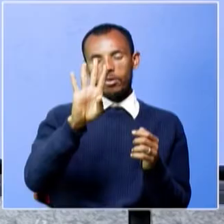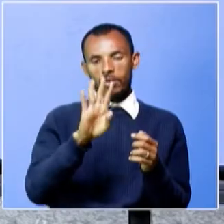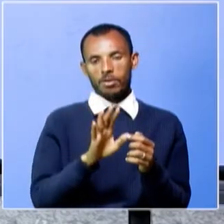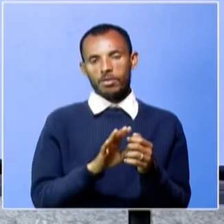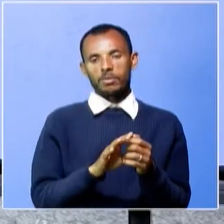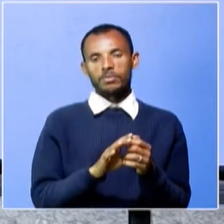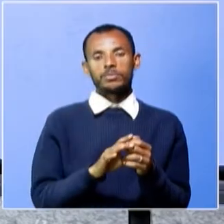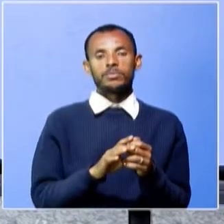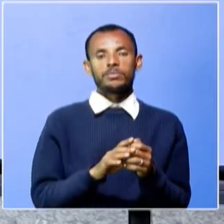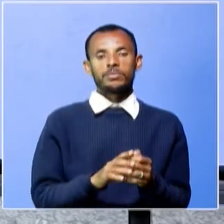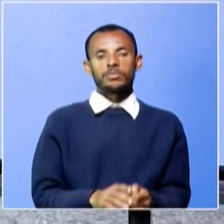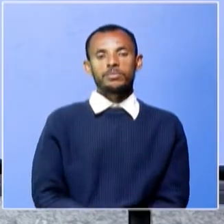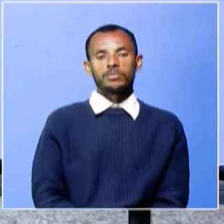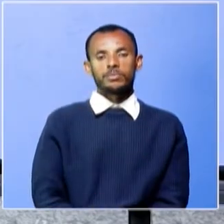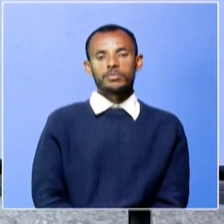Okay,